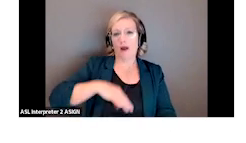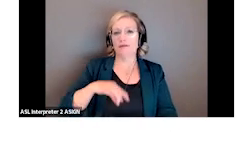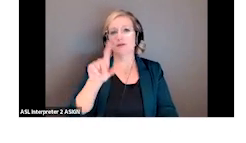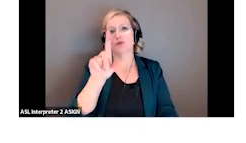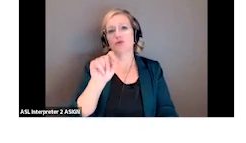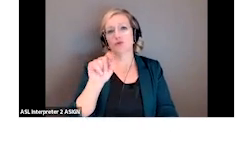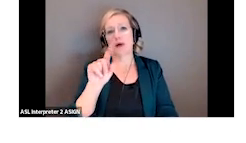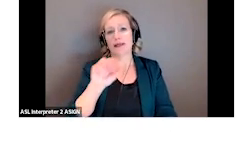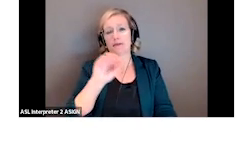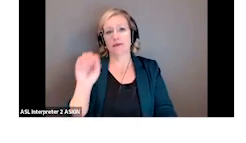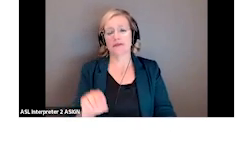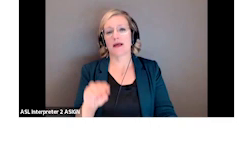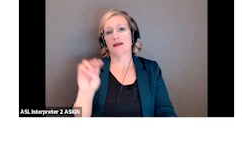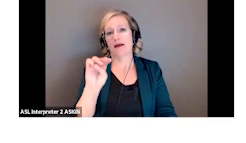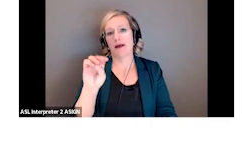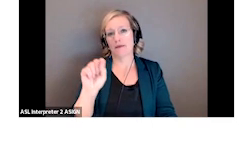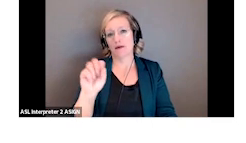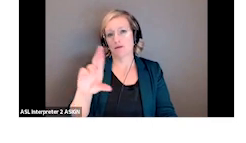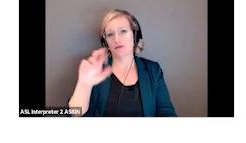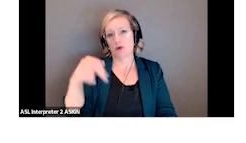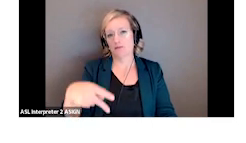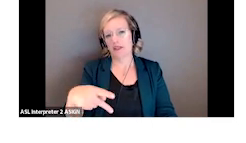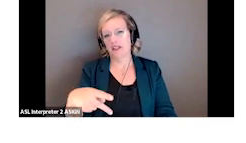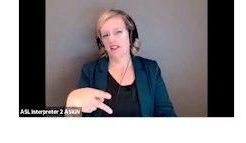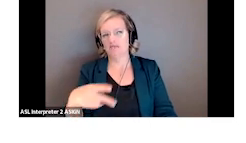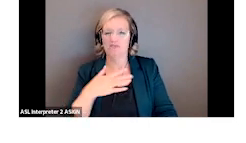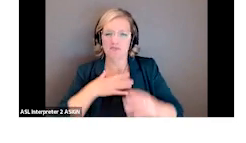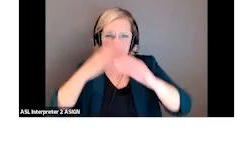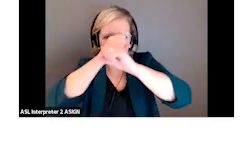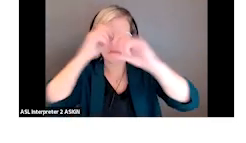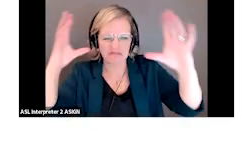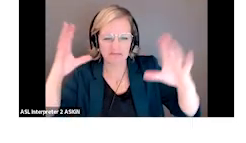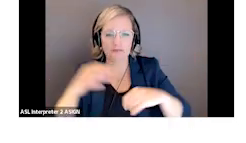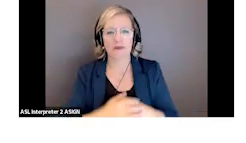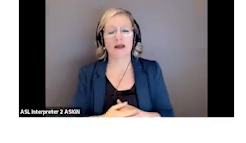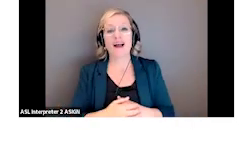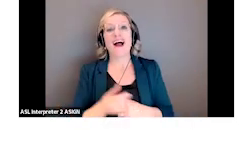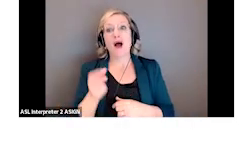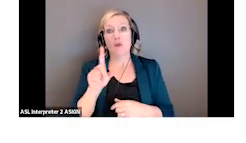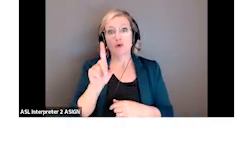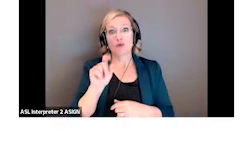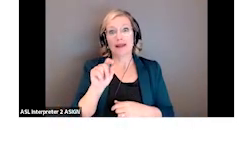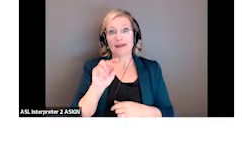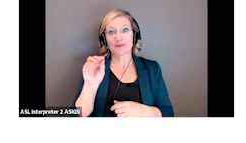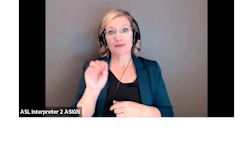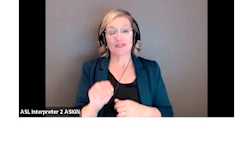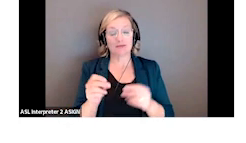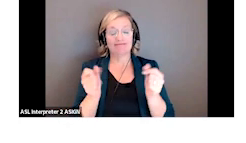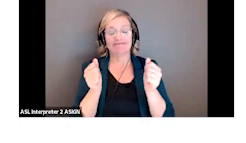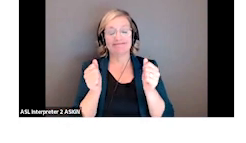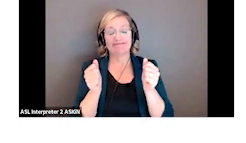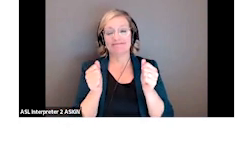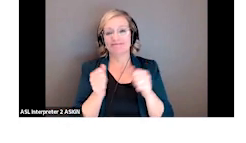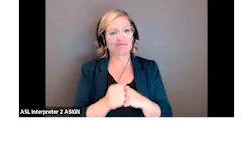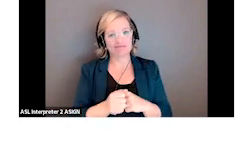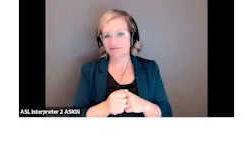would expect you to have at the end, and realizing it takes time. So whenever we're launching a new channel, if I'm